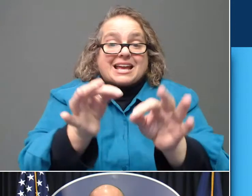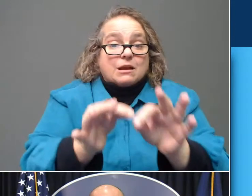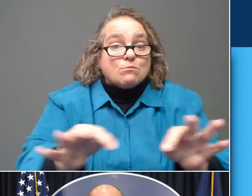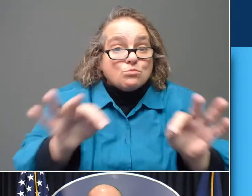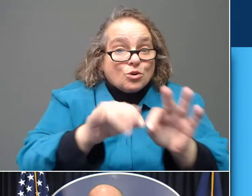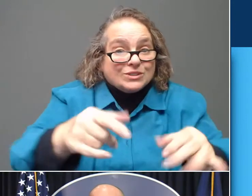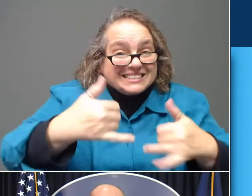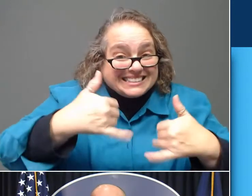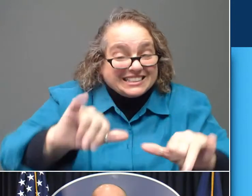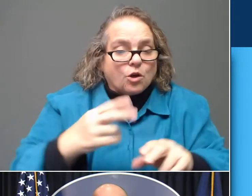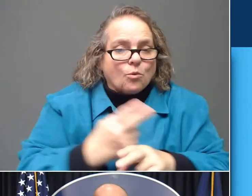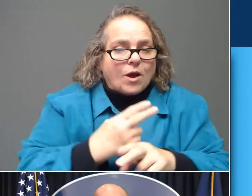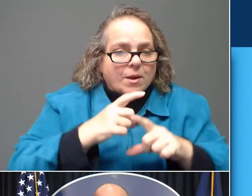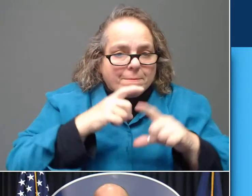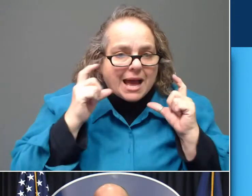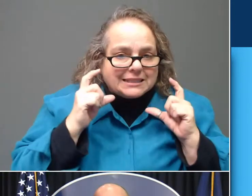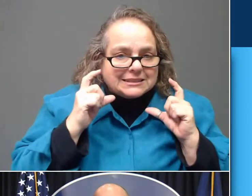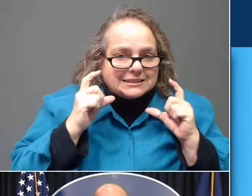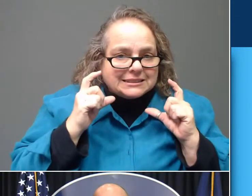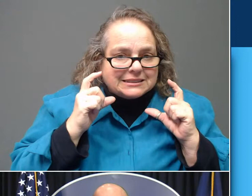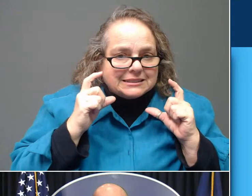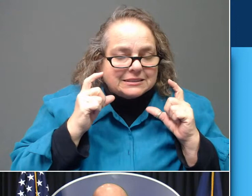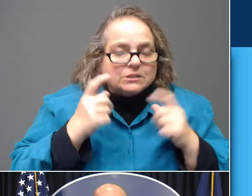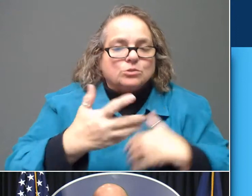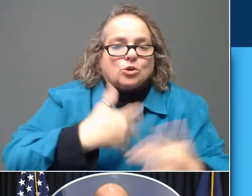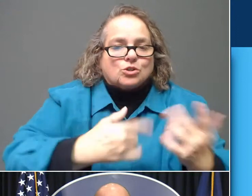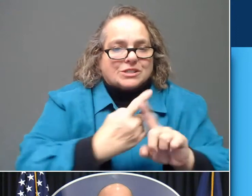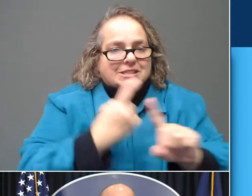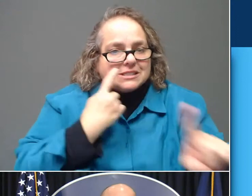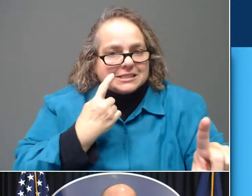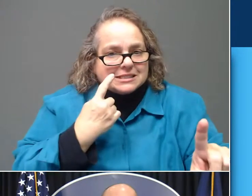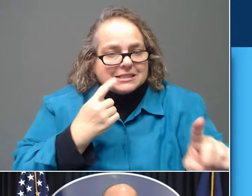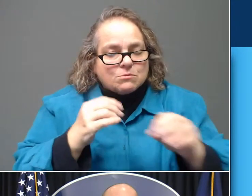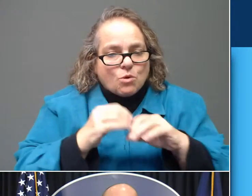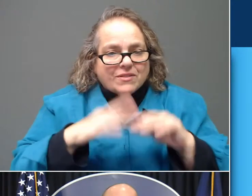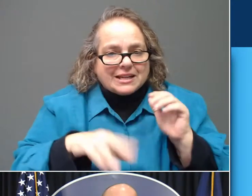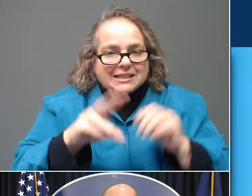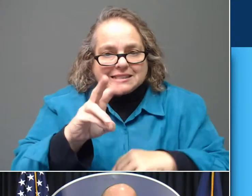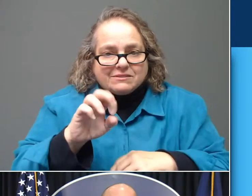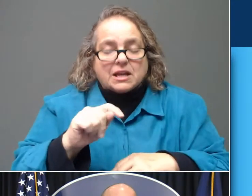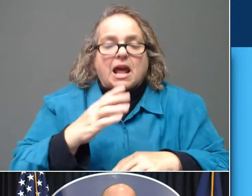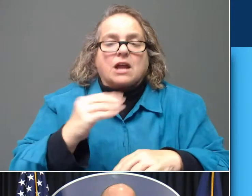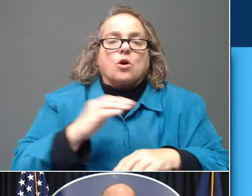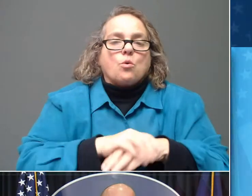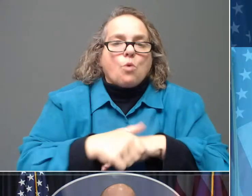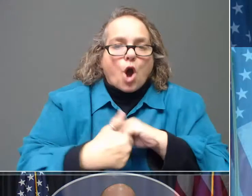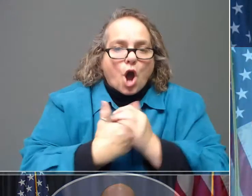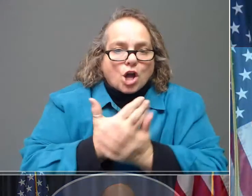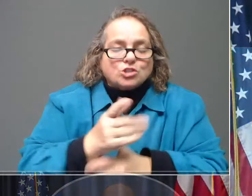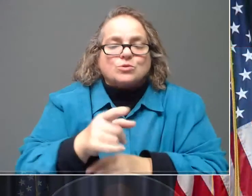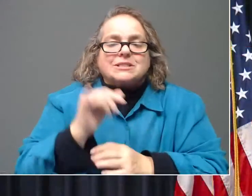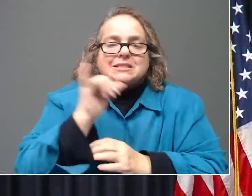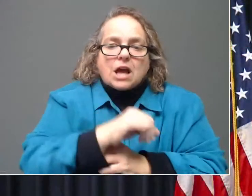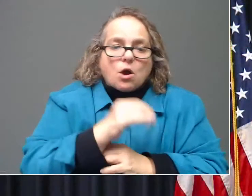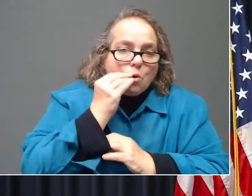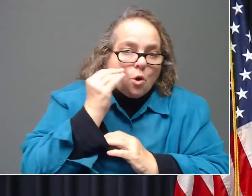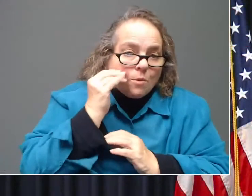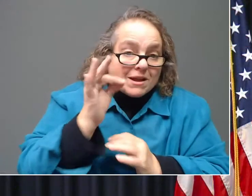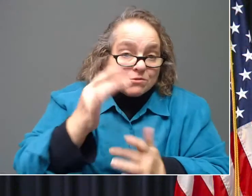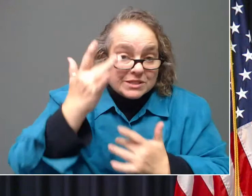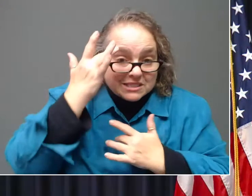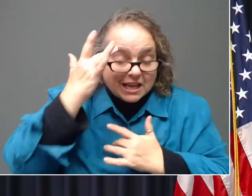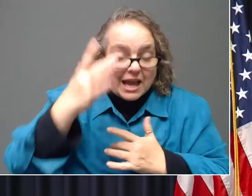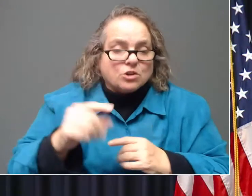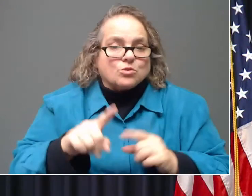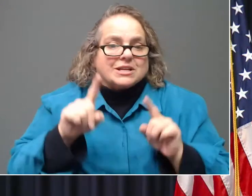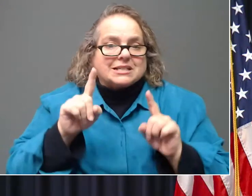wear these masks, that we socially distance more than 6 feet, that we wash our hands, we stay home if we are sick, and we get tested if we